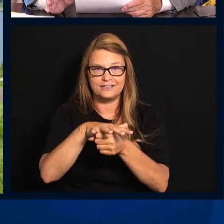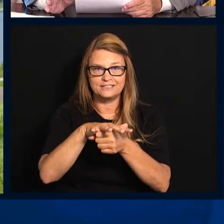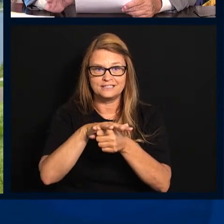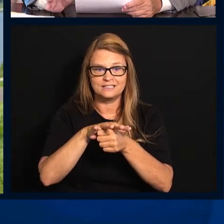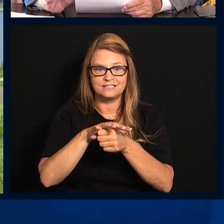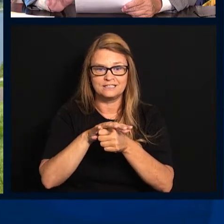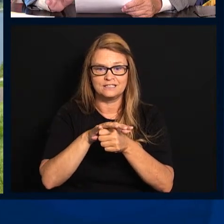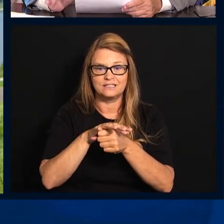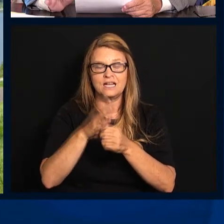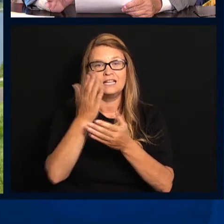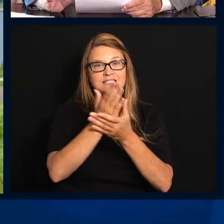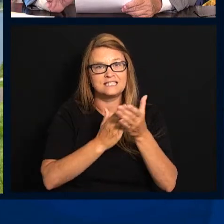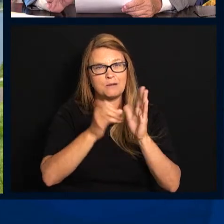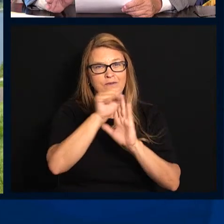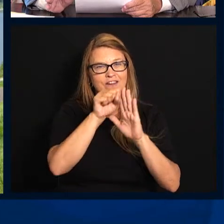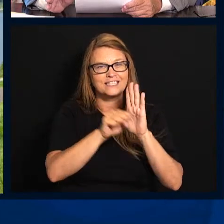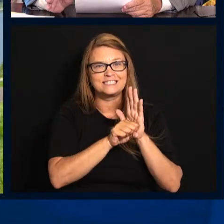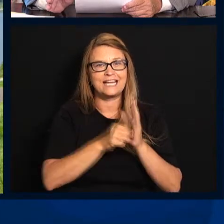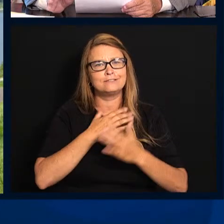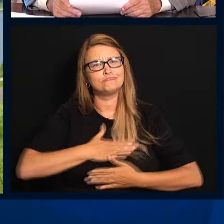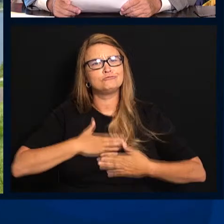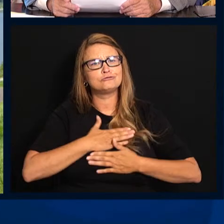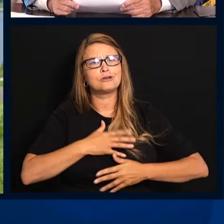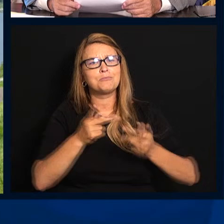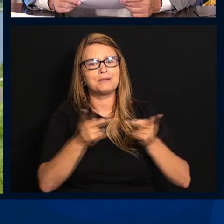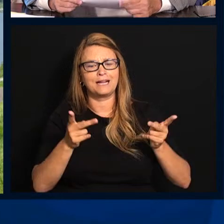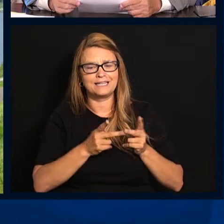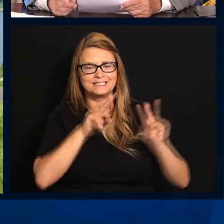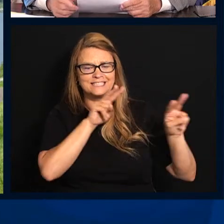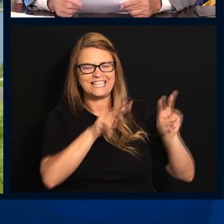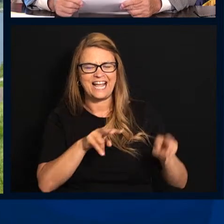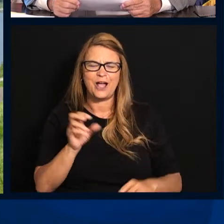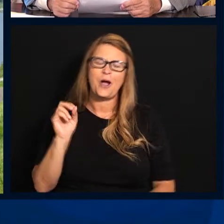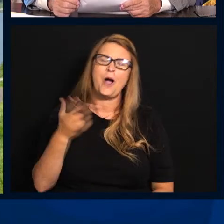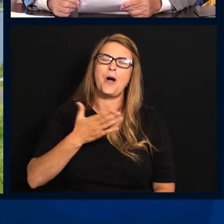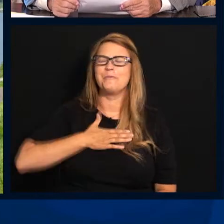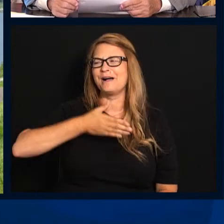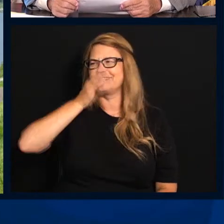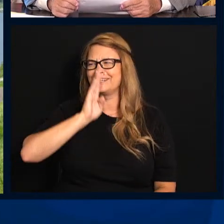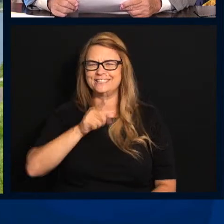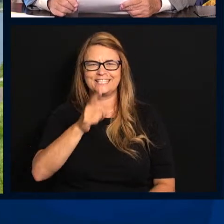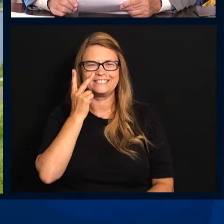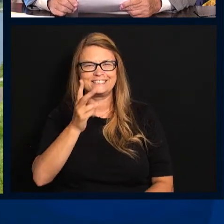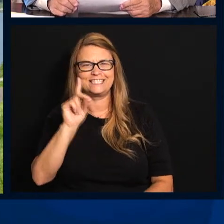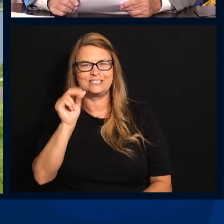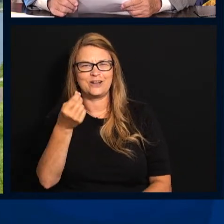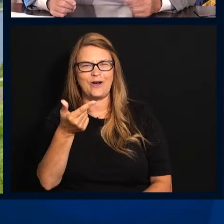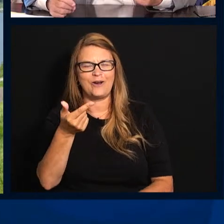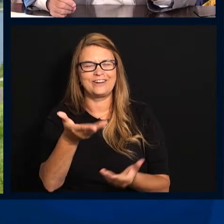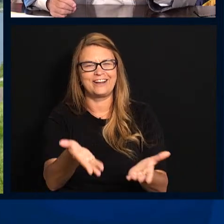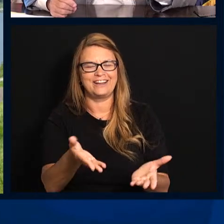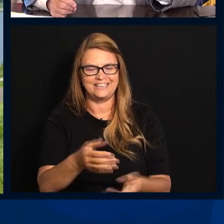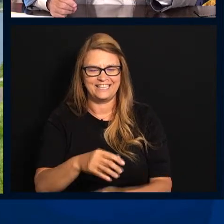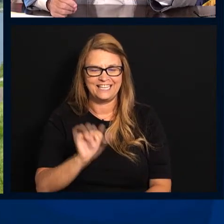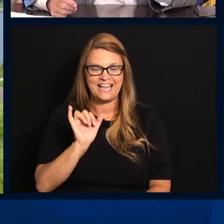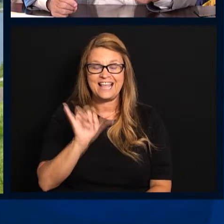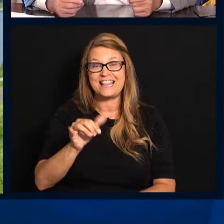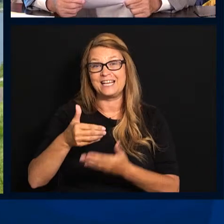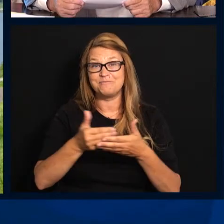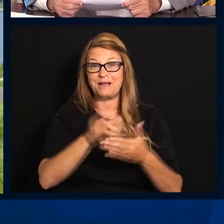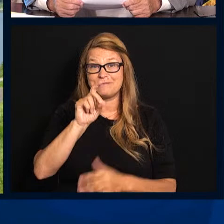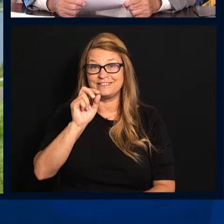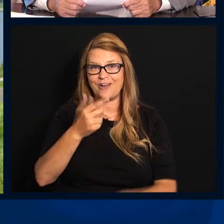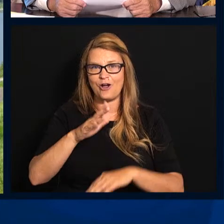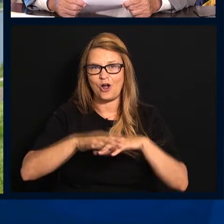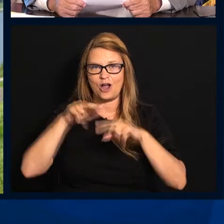in some of our state's most scenic spots. Oh gosh, I just saw the picture that just popped up there. But that's Baby Dog on the